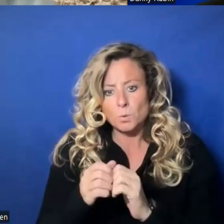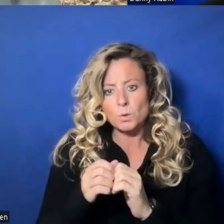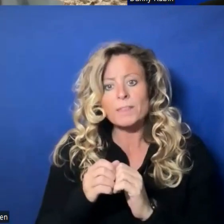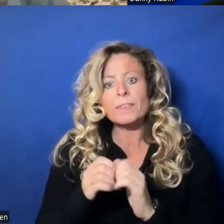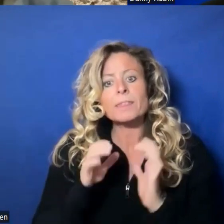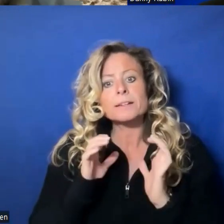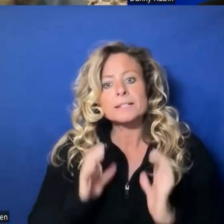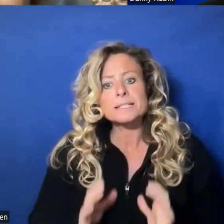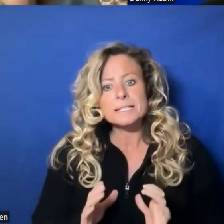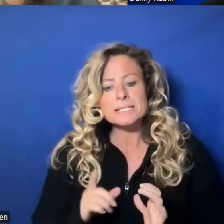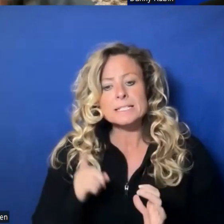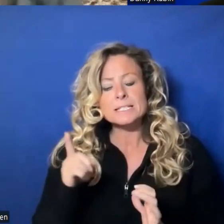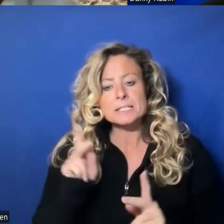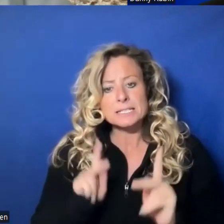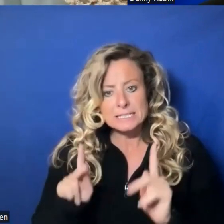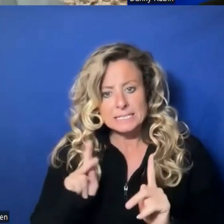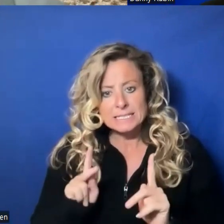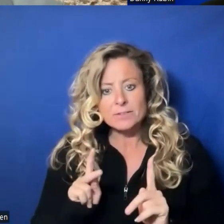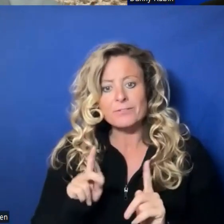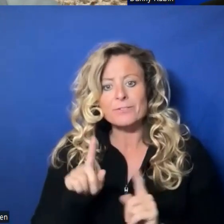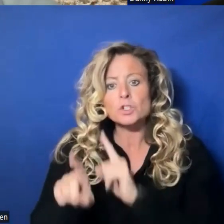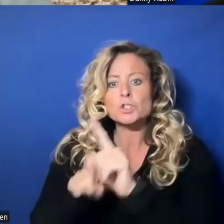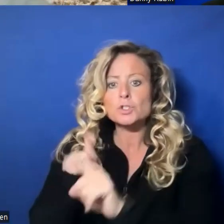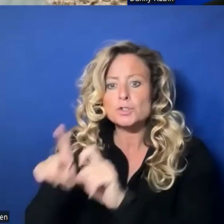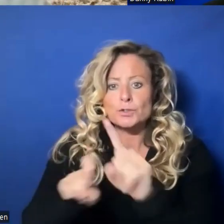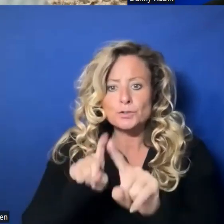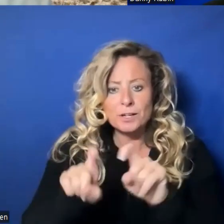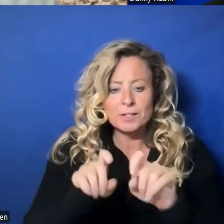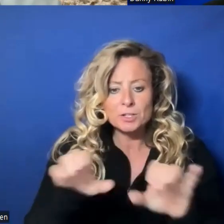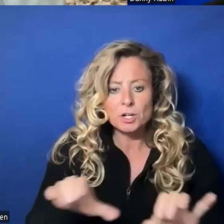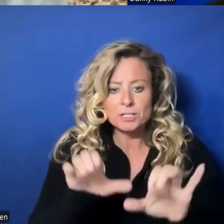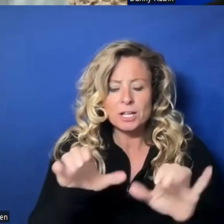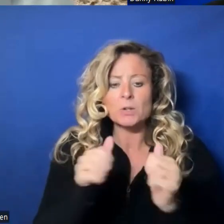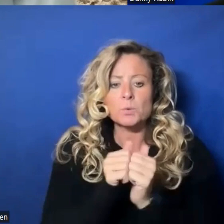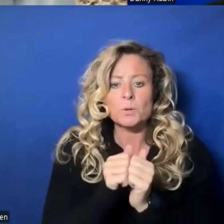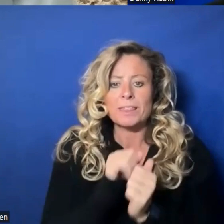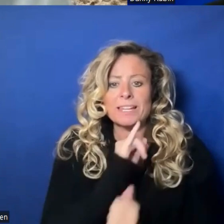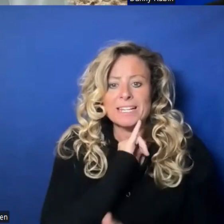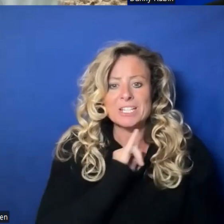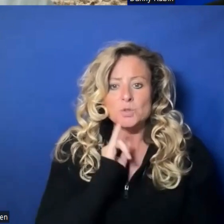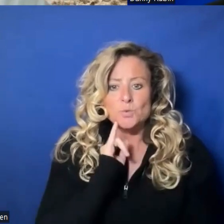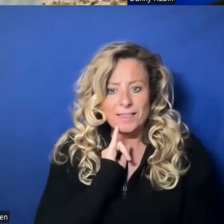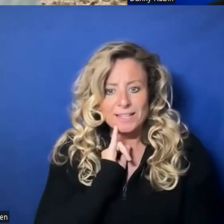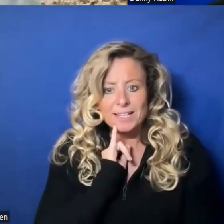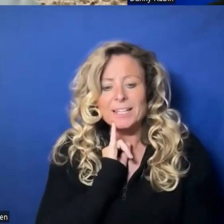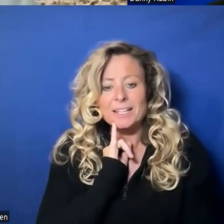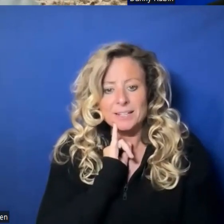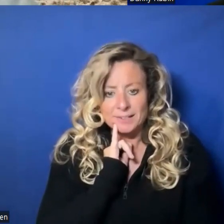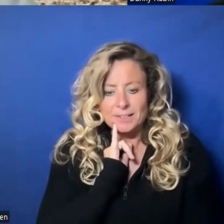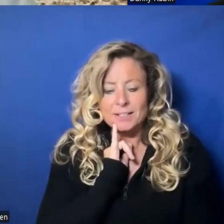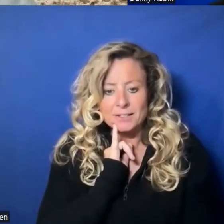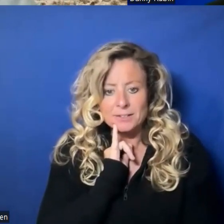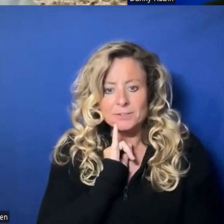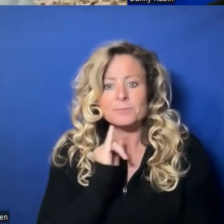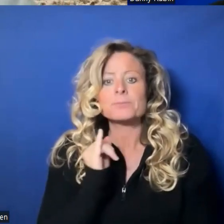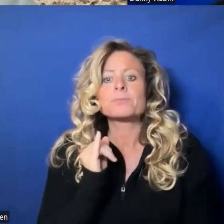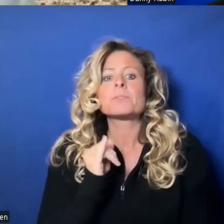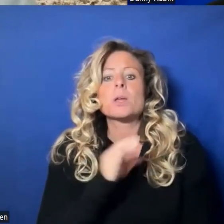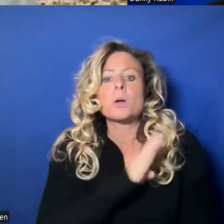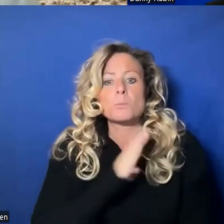The surveys are conducted by the Israeli Central Bureau of